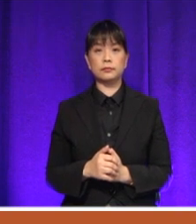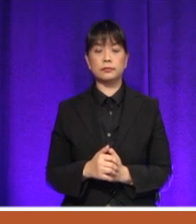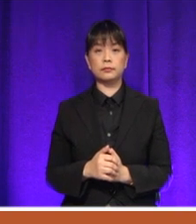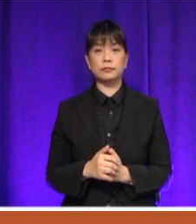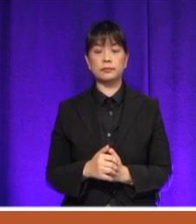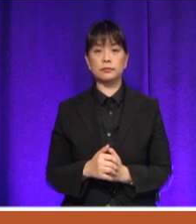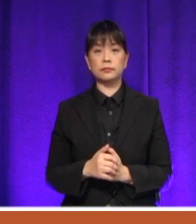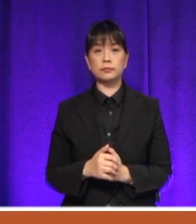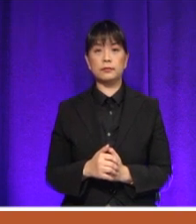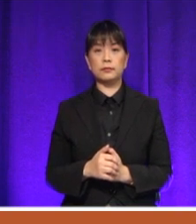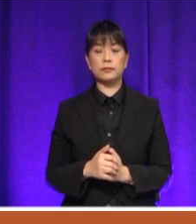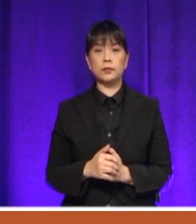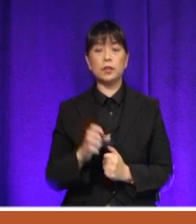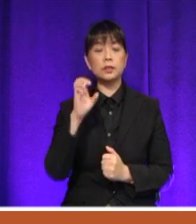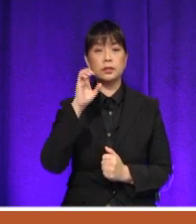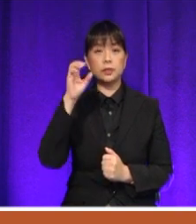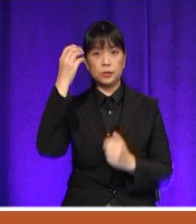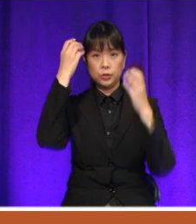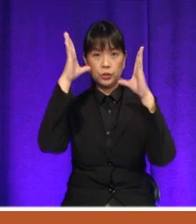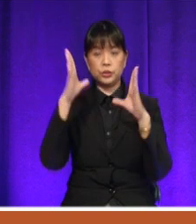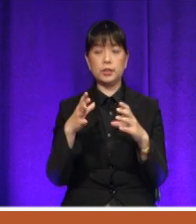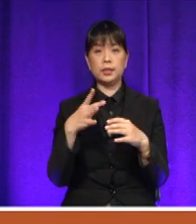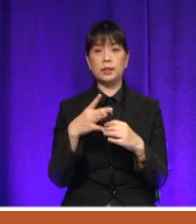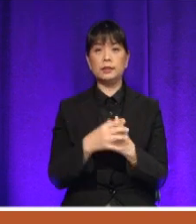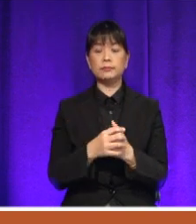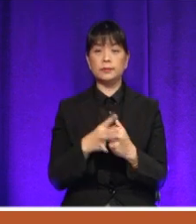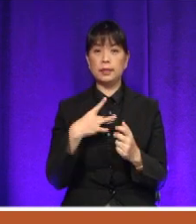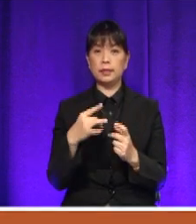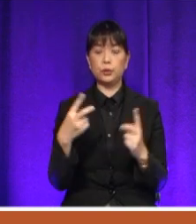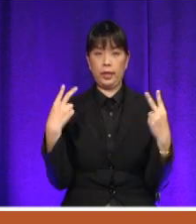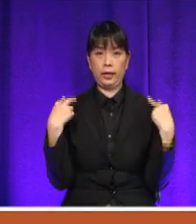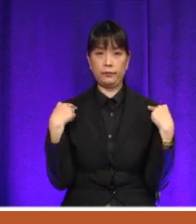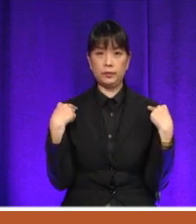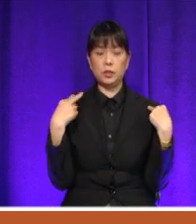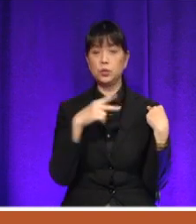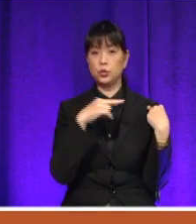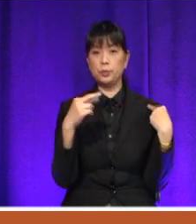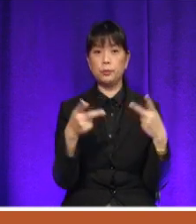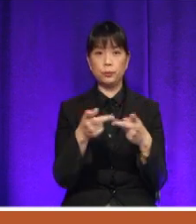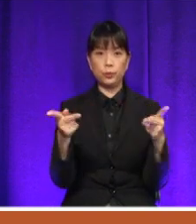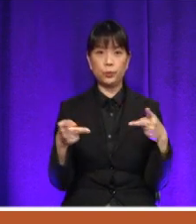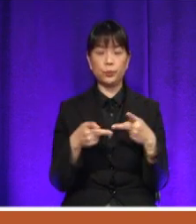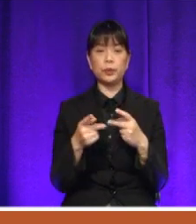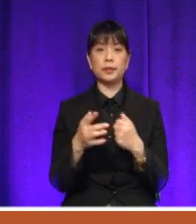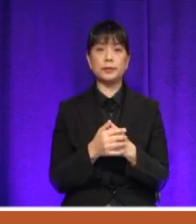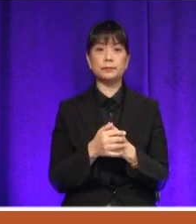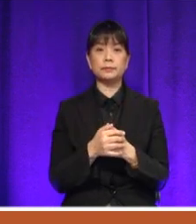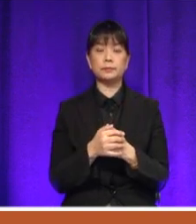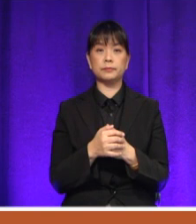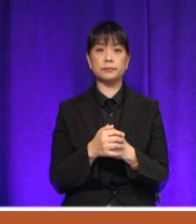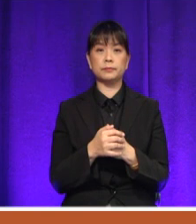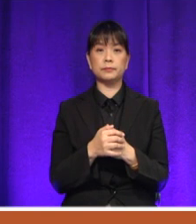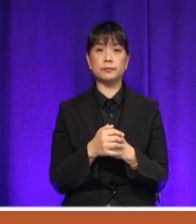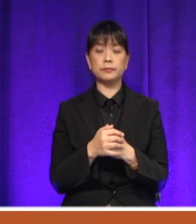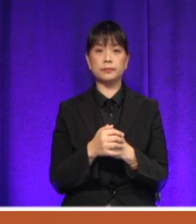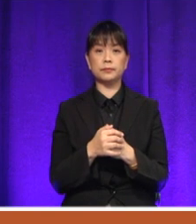She'd like to have a new swimming pool, but the teacher disagrees. I've been talking to my mates and none of them think we need a new pool.